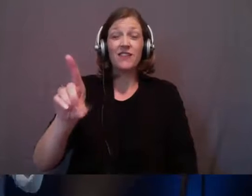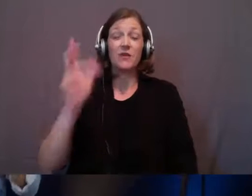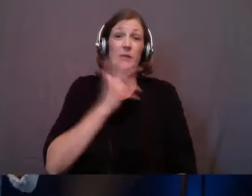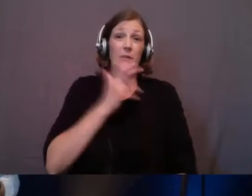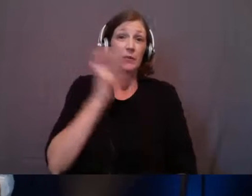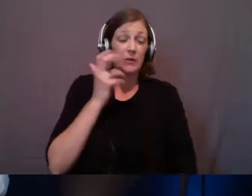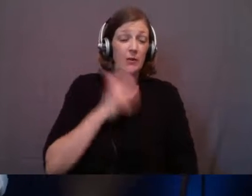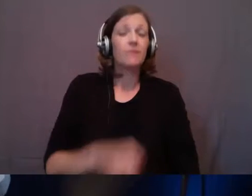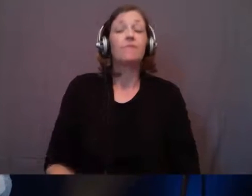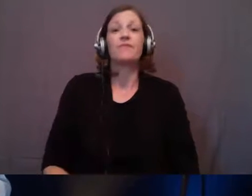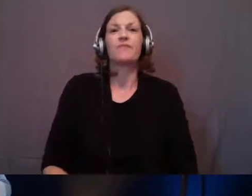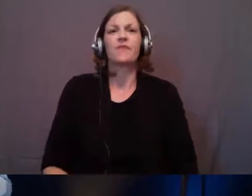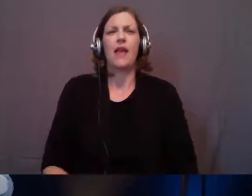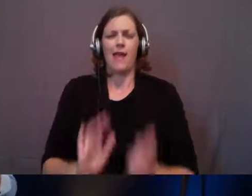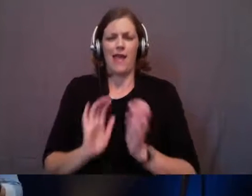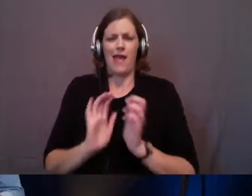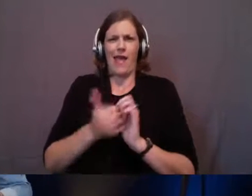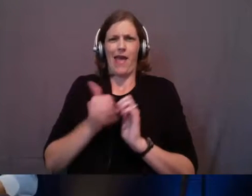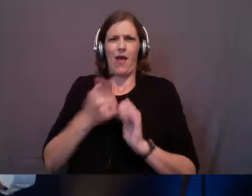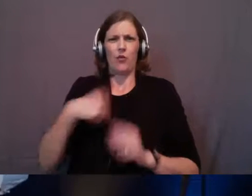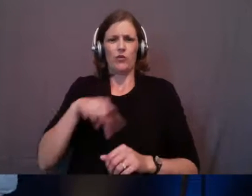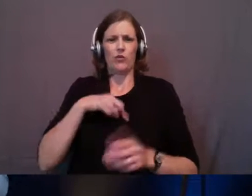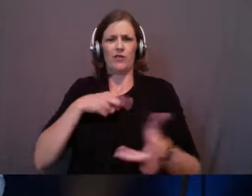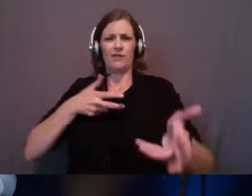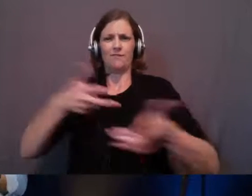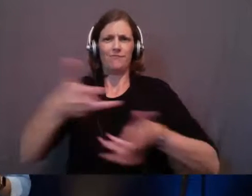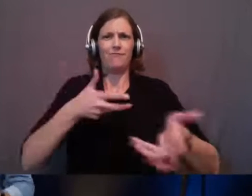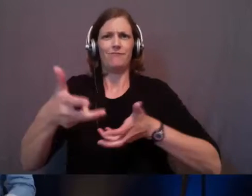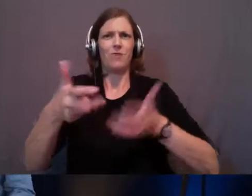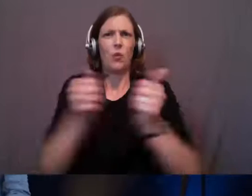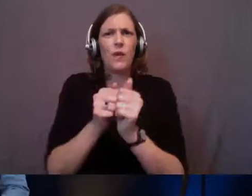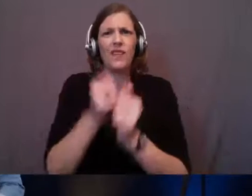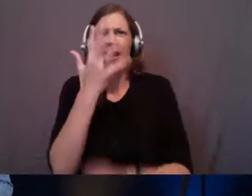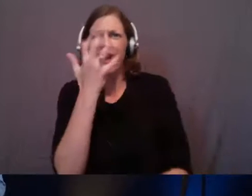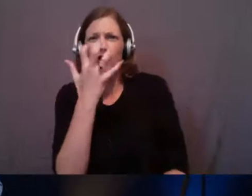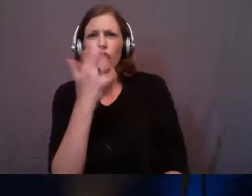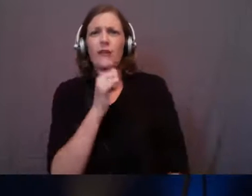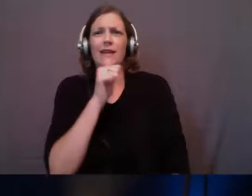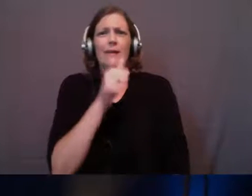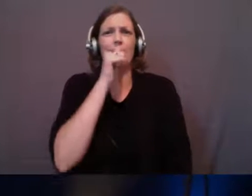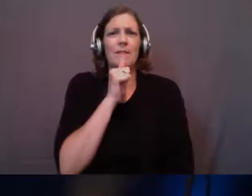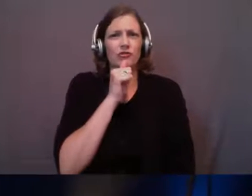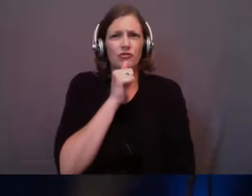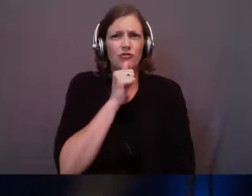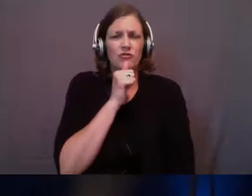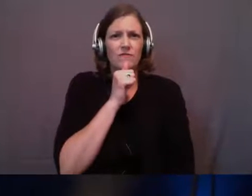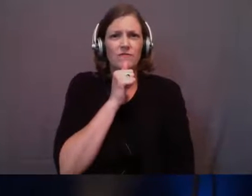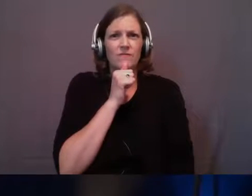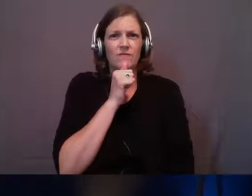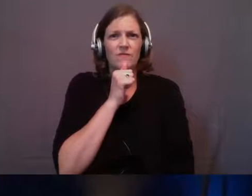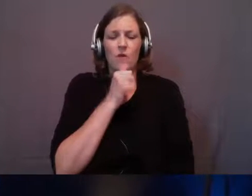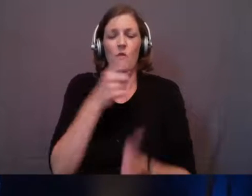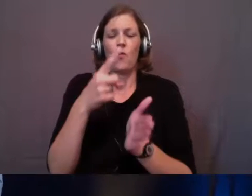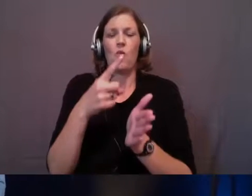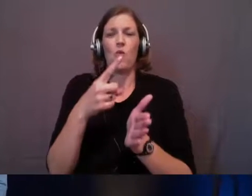and what it means and how do we interact with anger and impatience. What does it cost